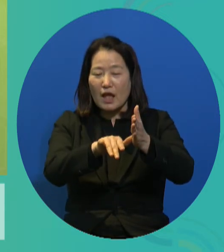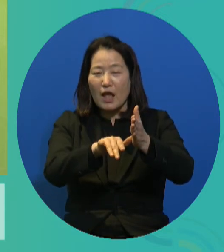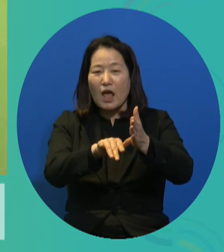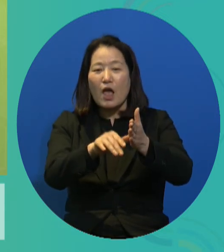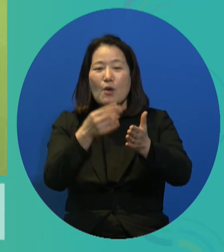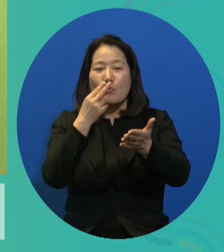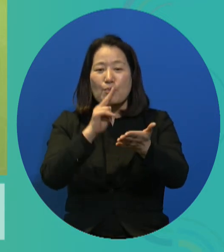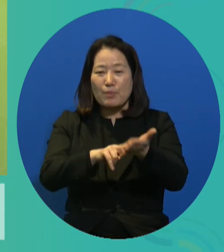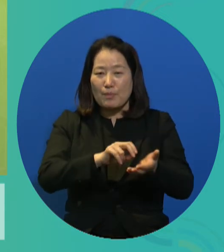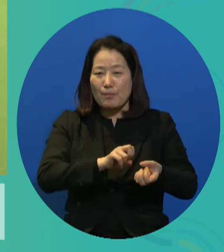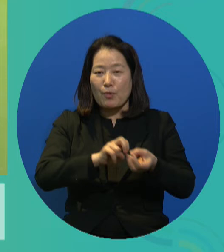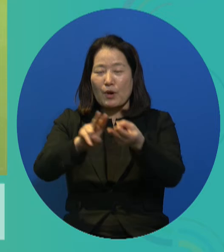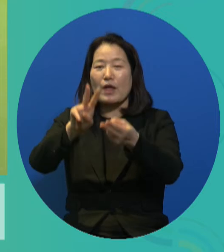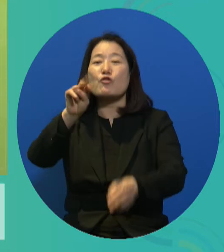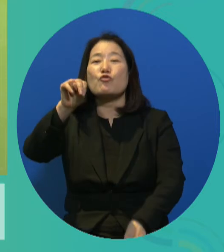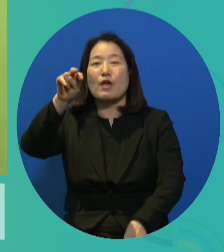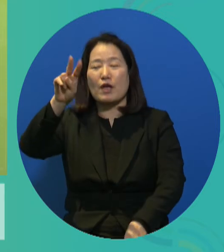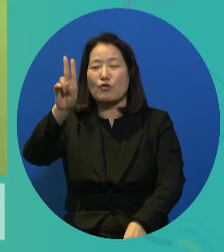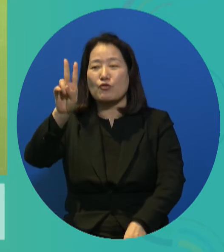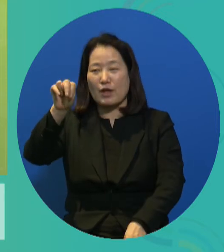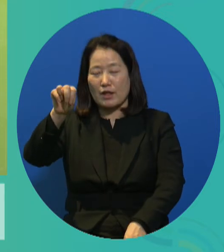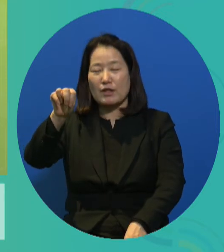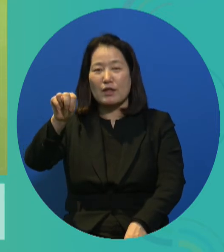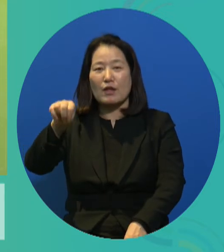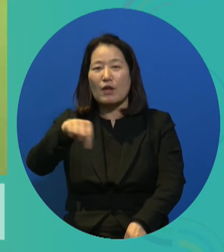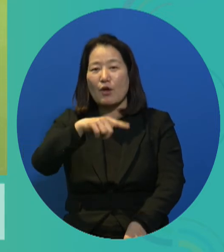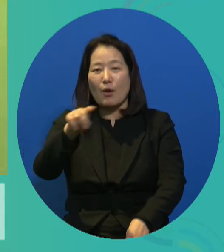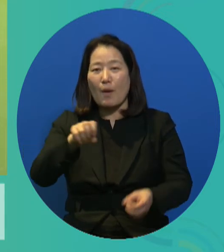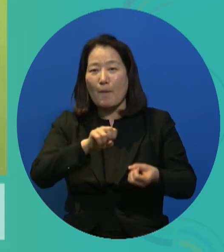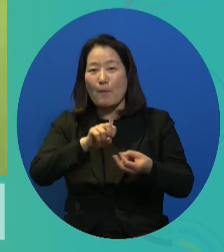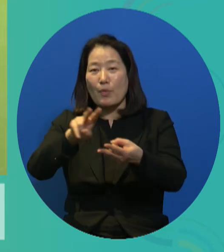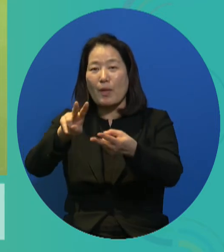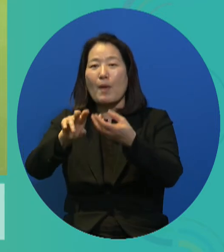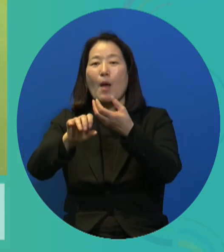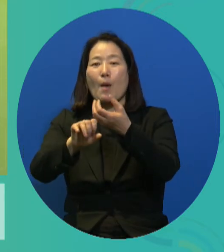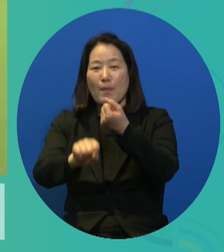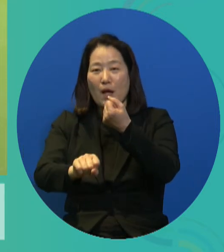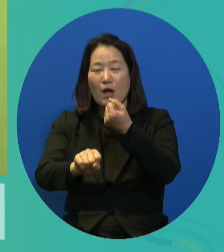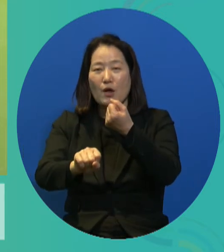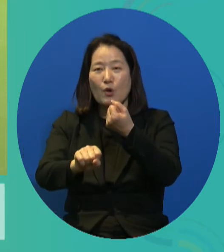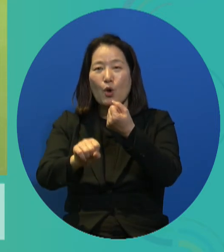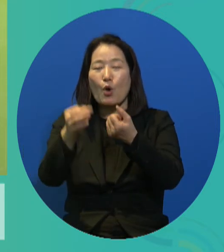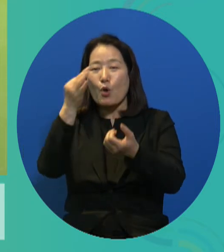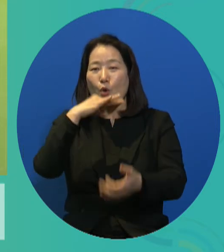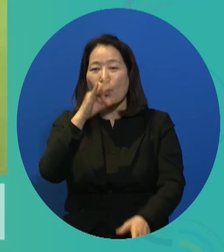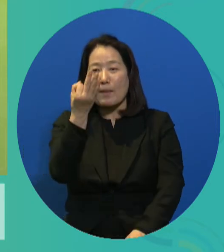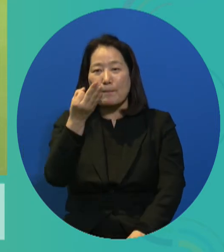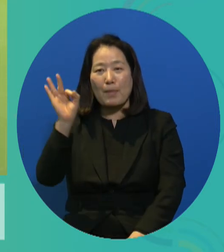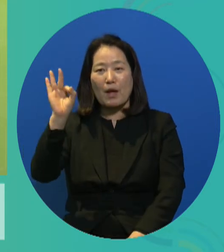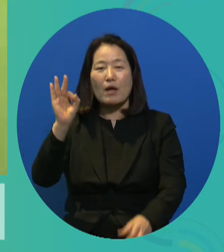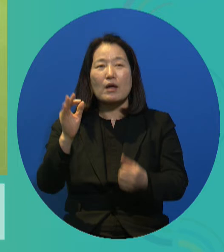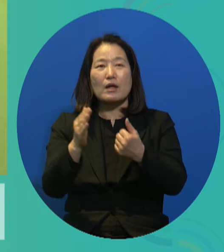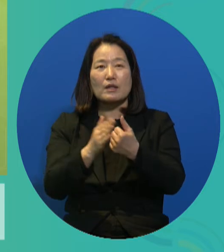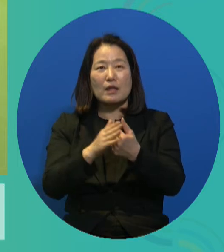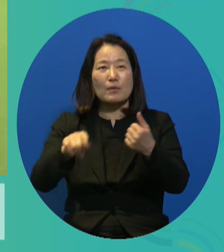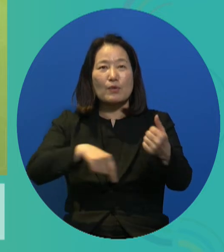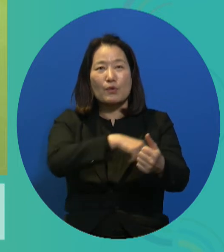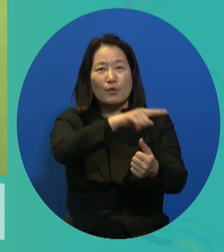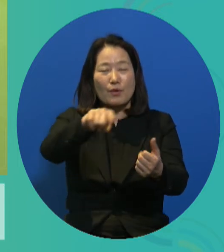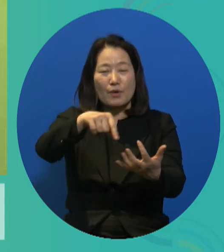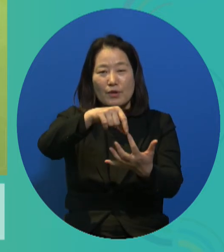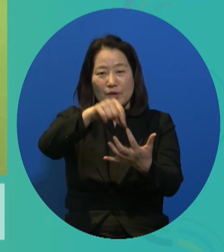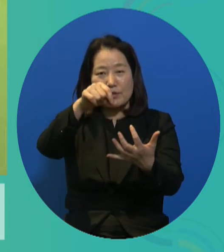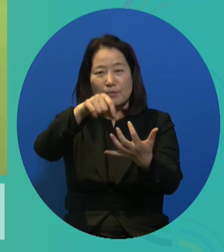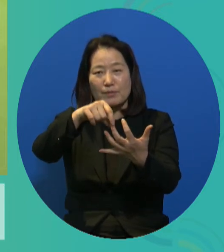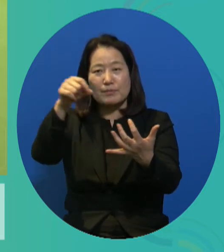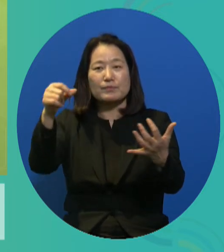the reserve provision, was pulled out. And once that was done, then this